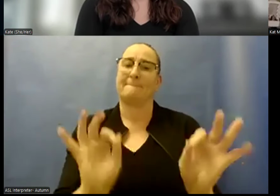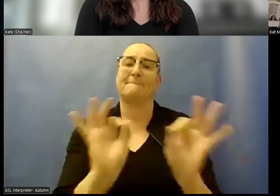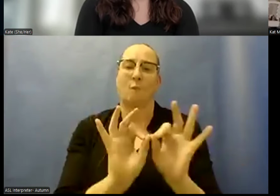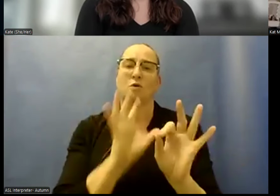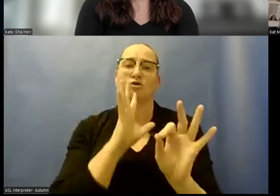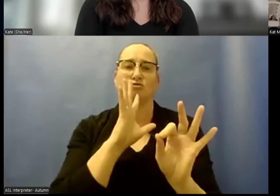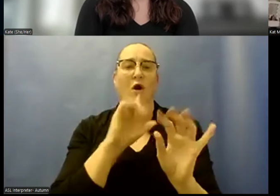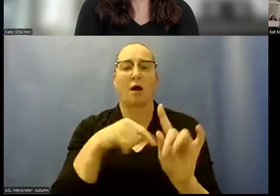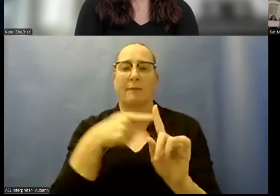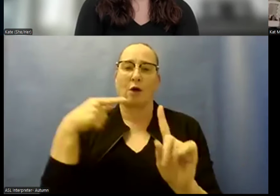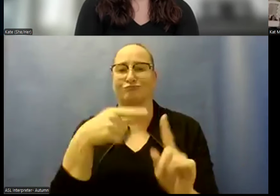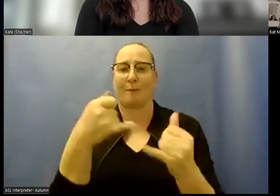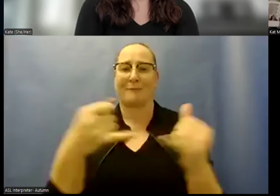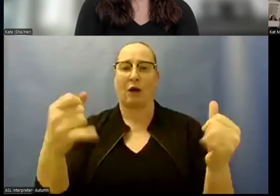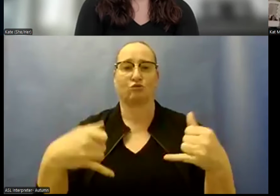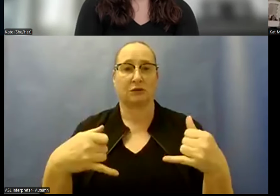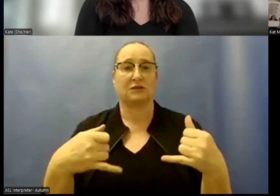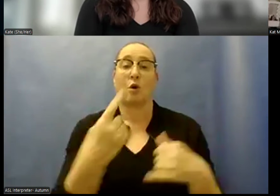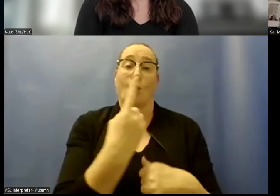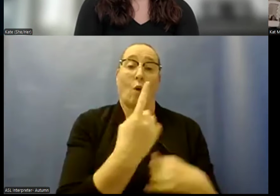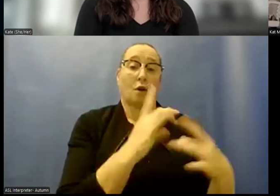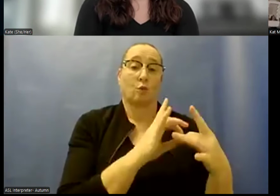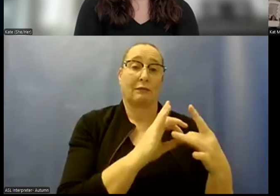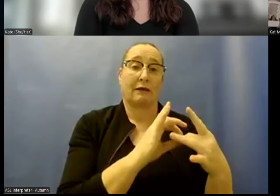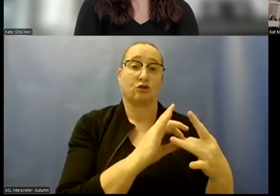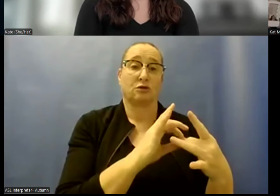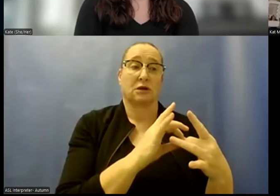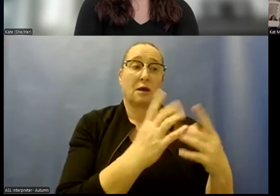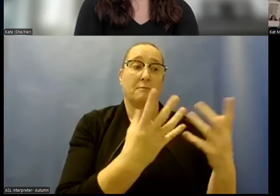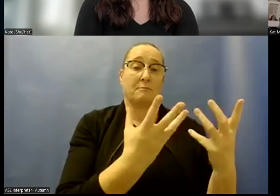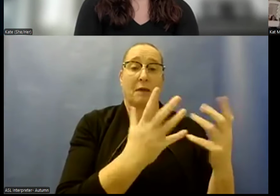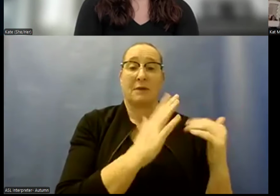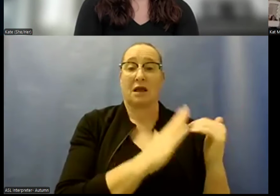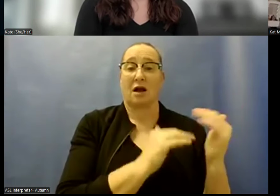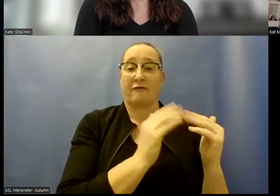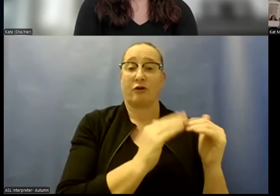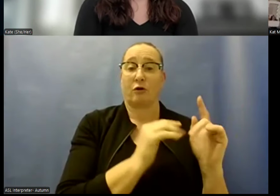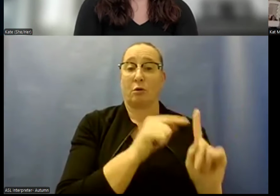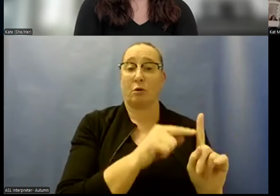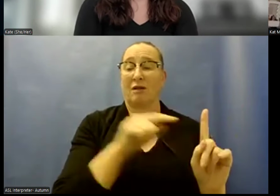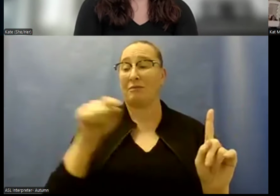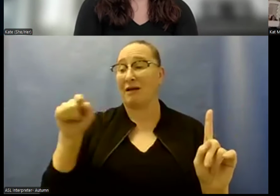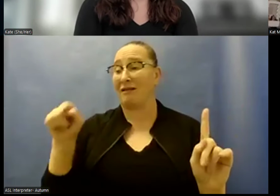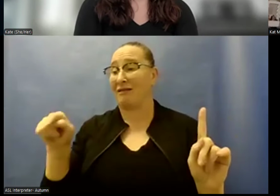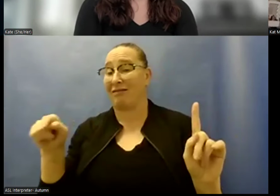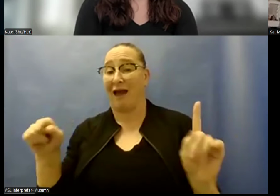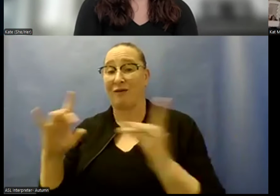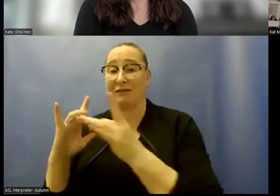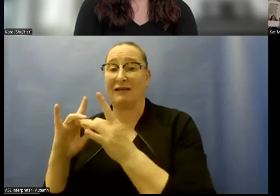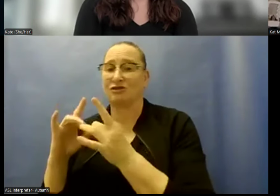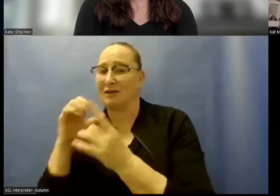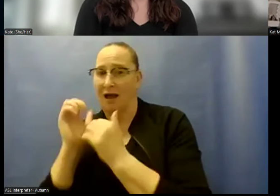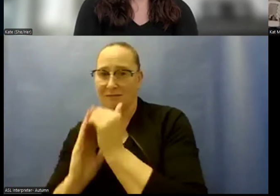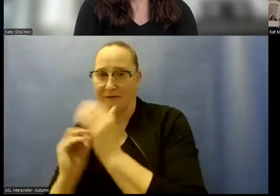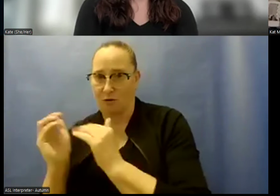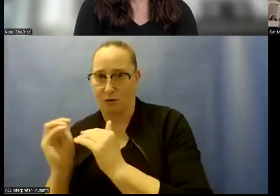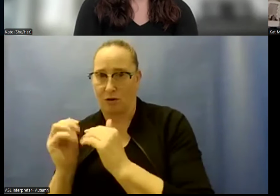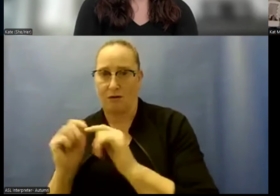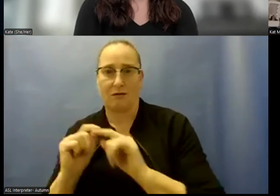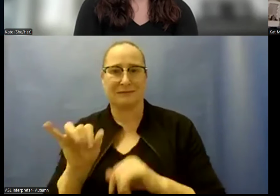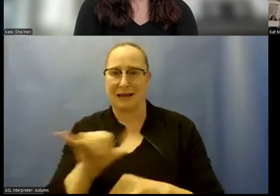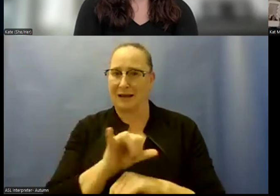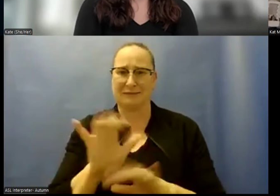because people in one relationship may be comfortable with something that people in another relationship aren't. And that doesn't mean it's a